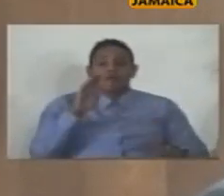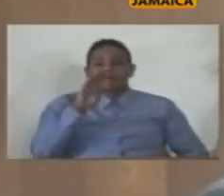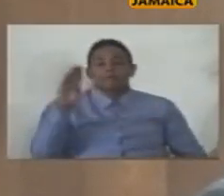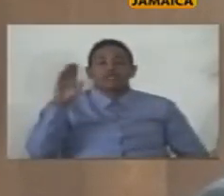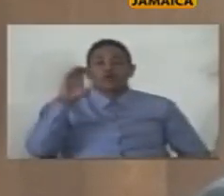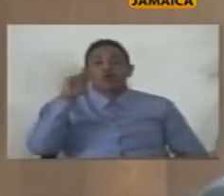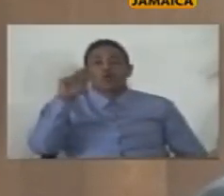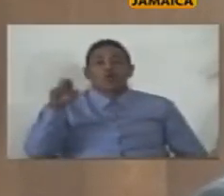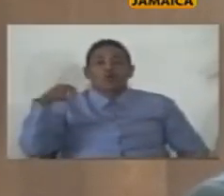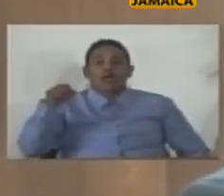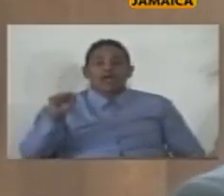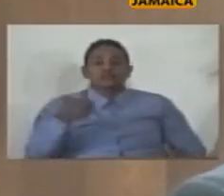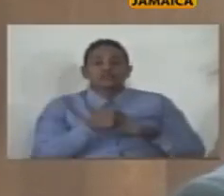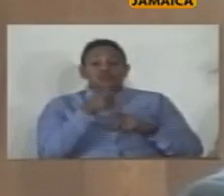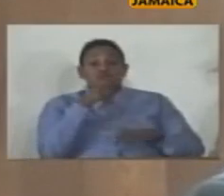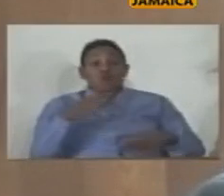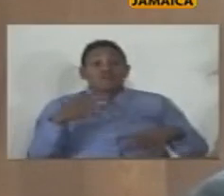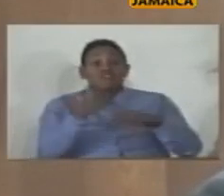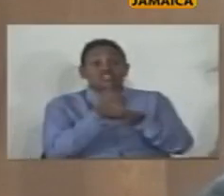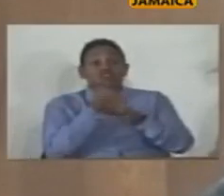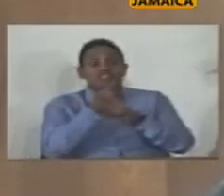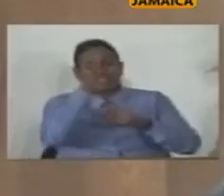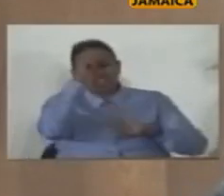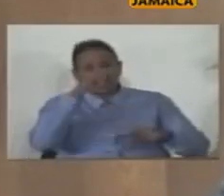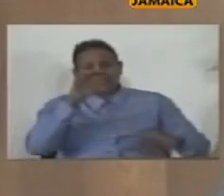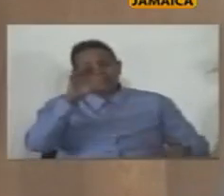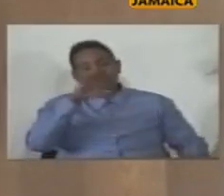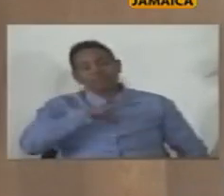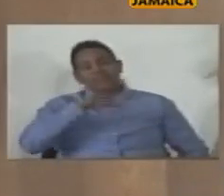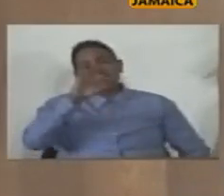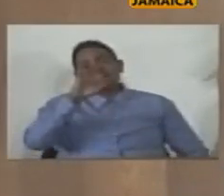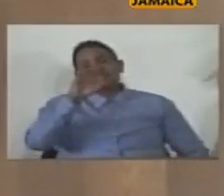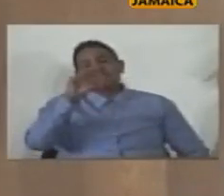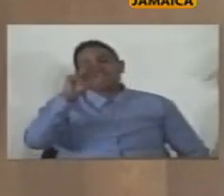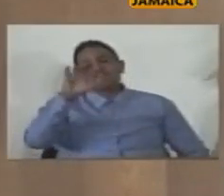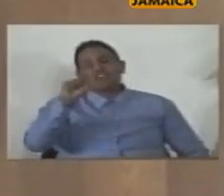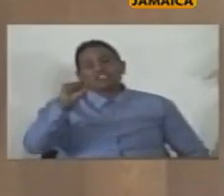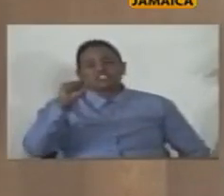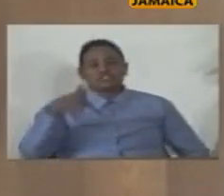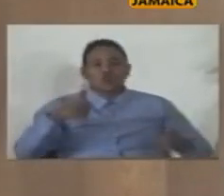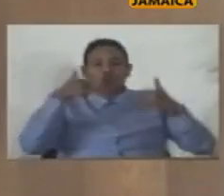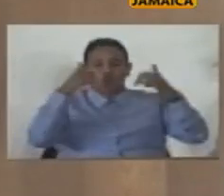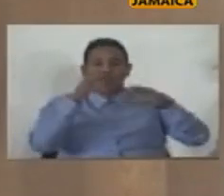School who were victorious in the Ben Francis Cup on Saturday